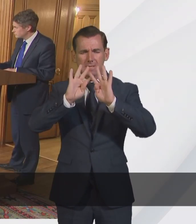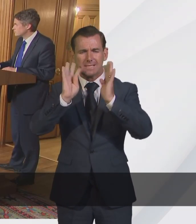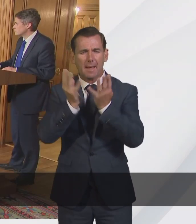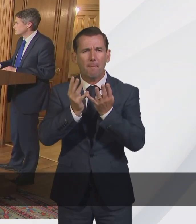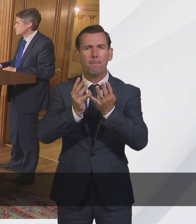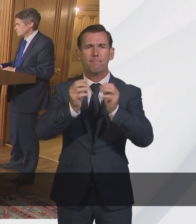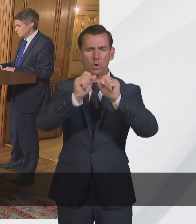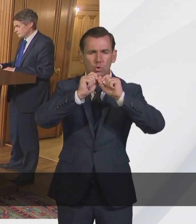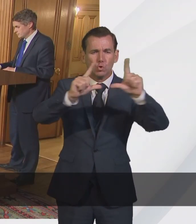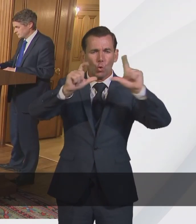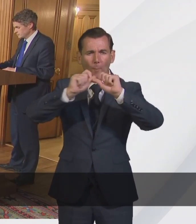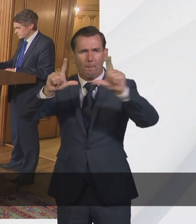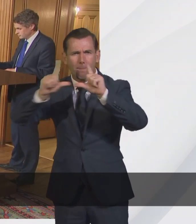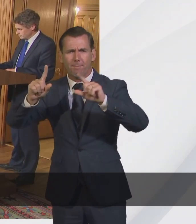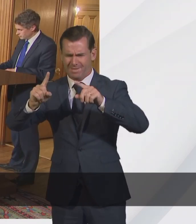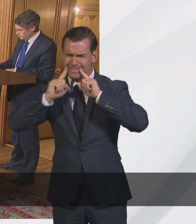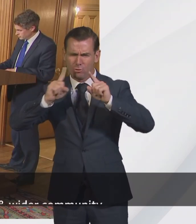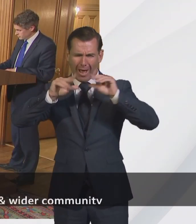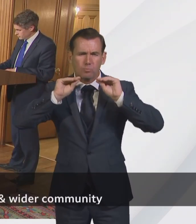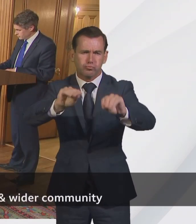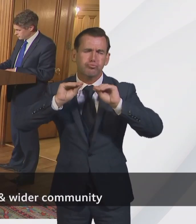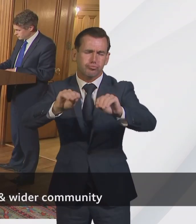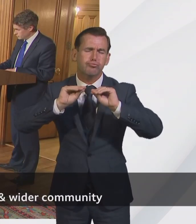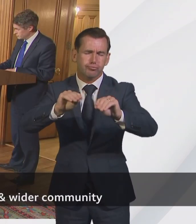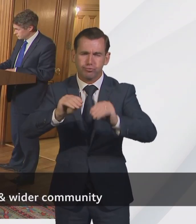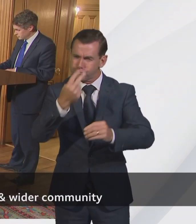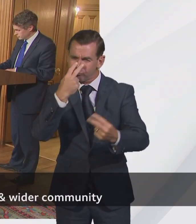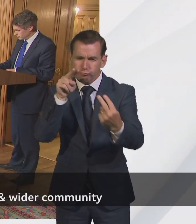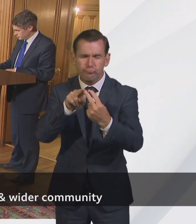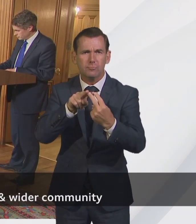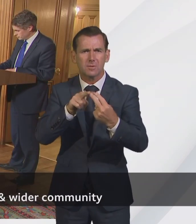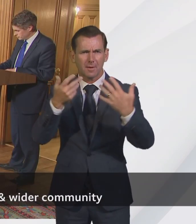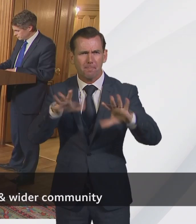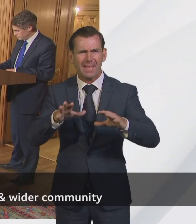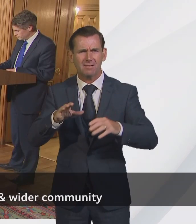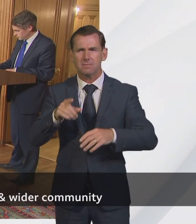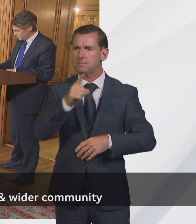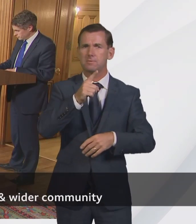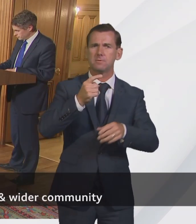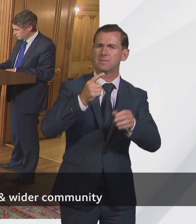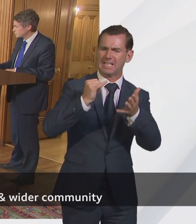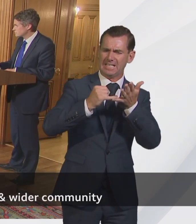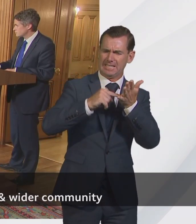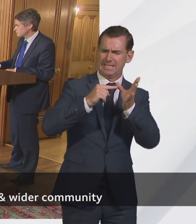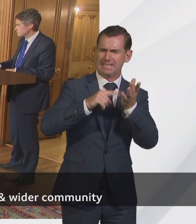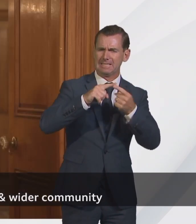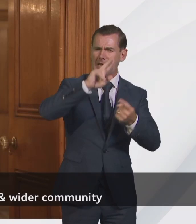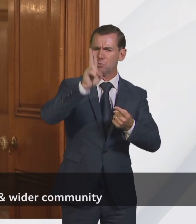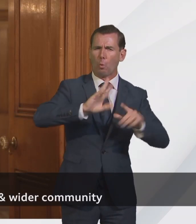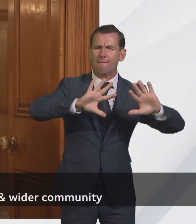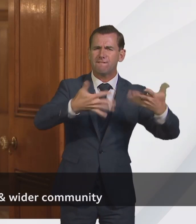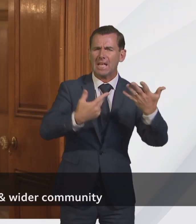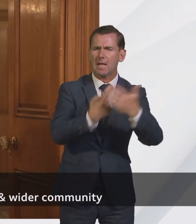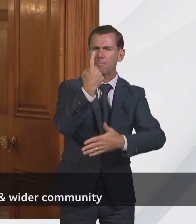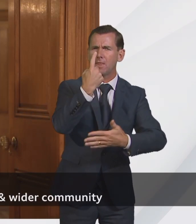teachers looking kids in the eye. But this hasn't been possible in almost any state school. Why on earth not? Shouldn't it